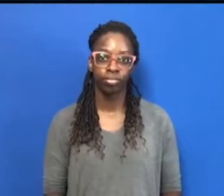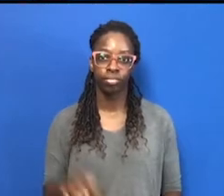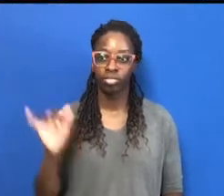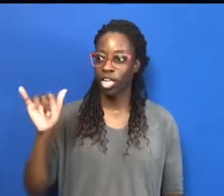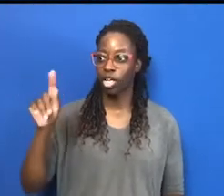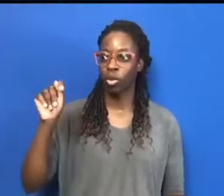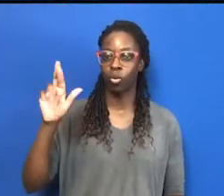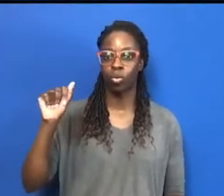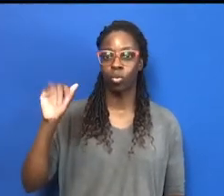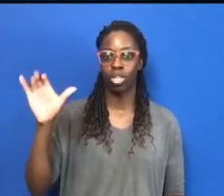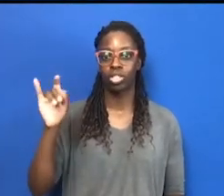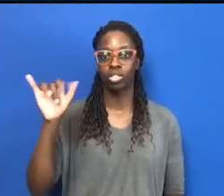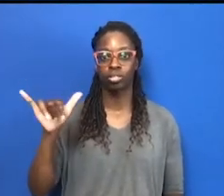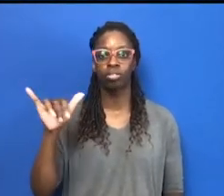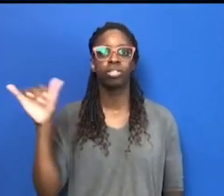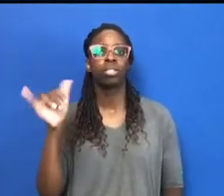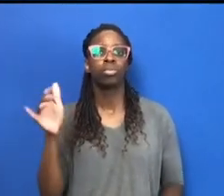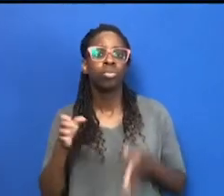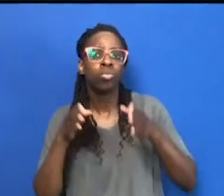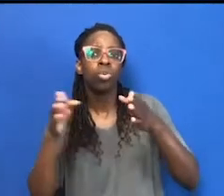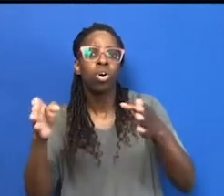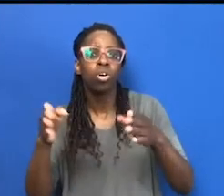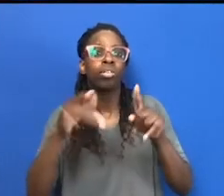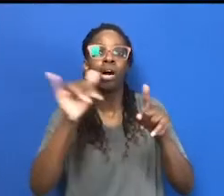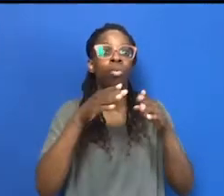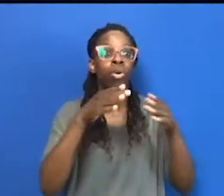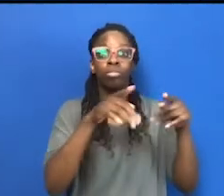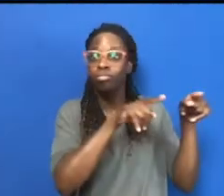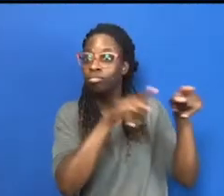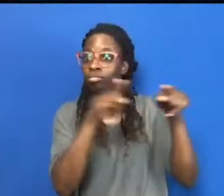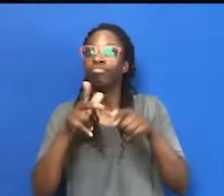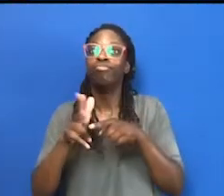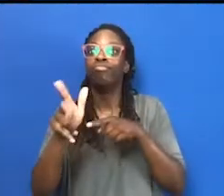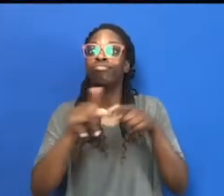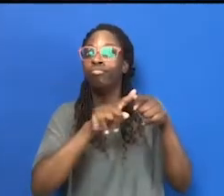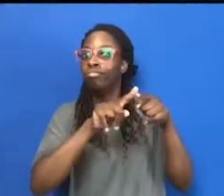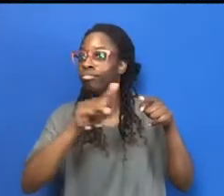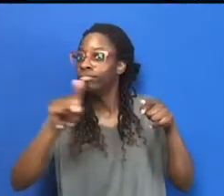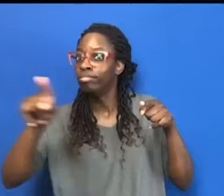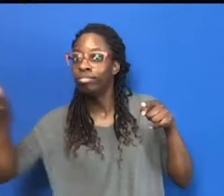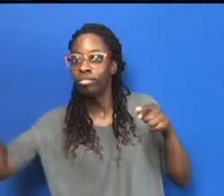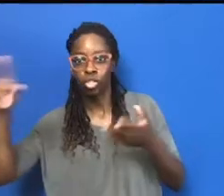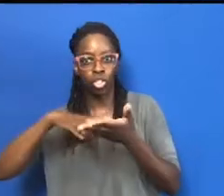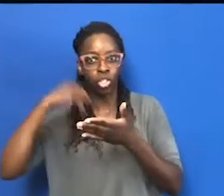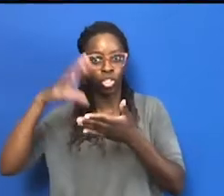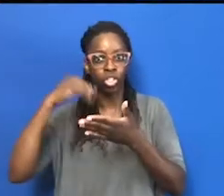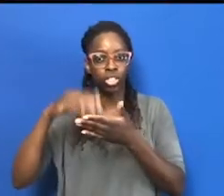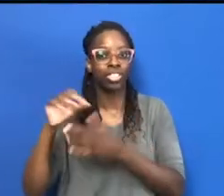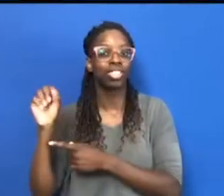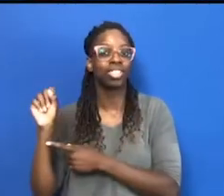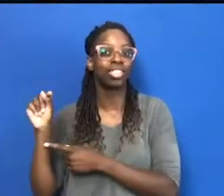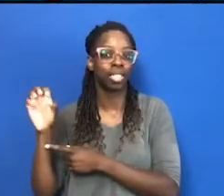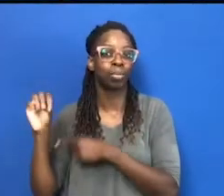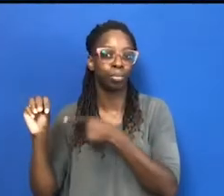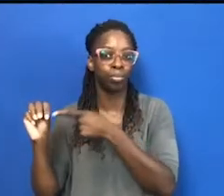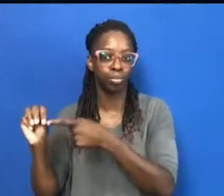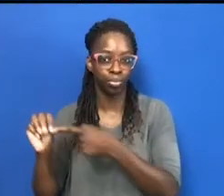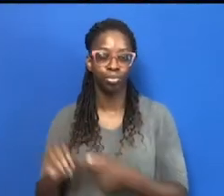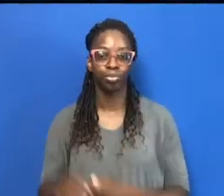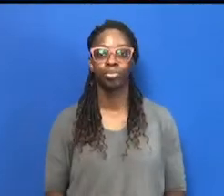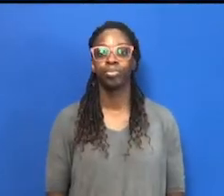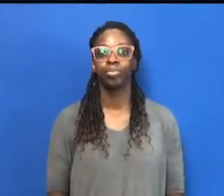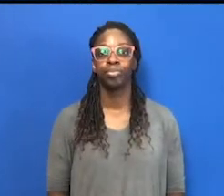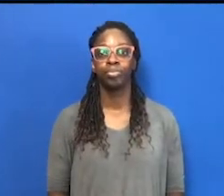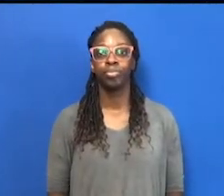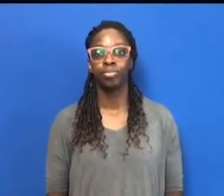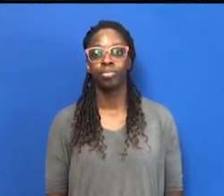develop STEM ideas. So what did we do for that? We wanted to develop full learning trajectories.